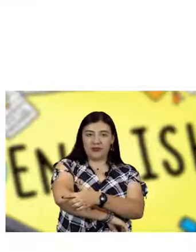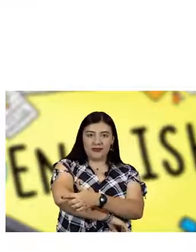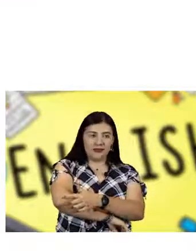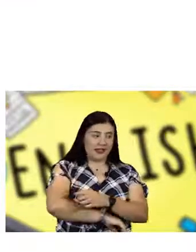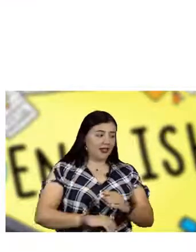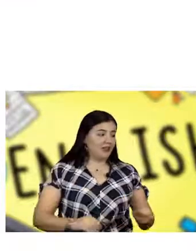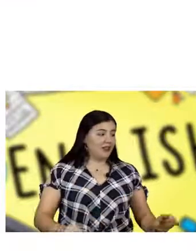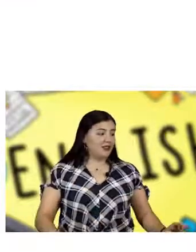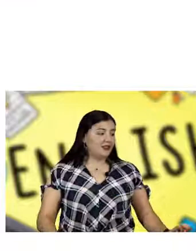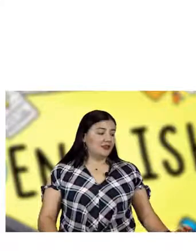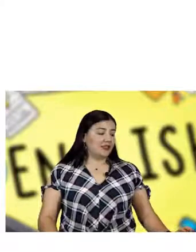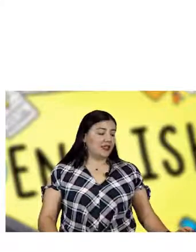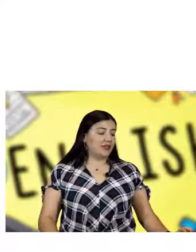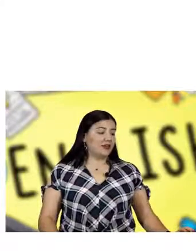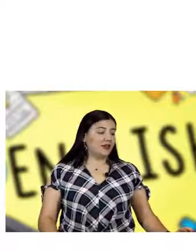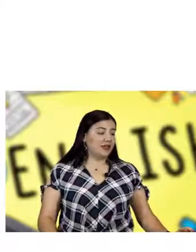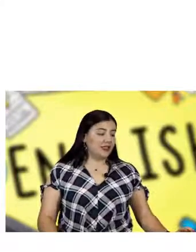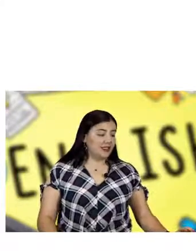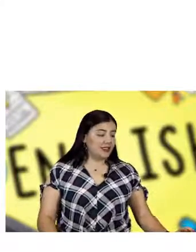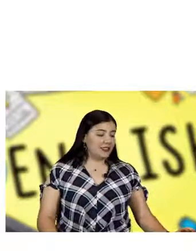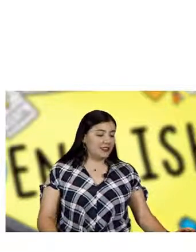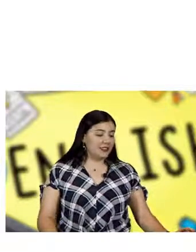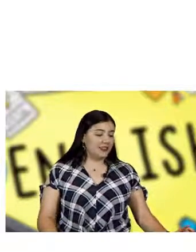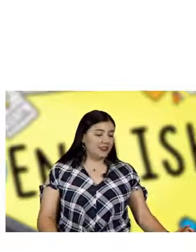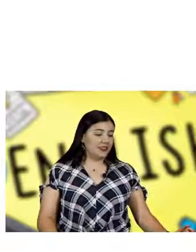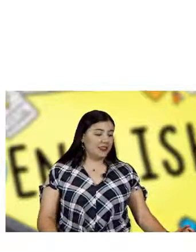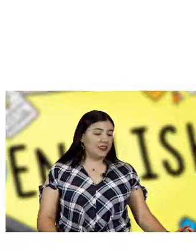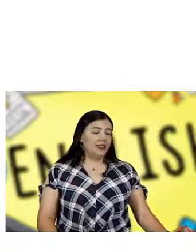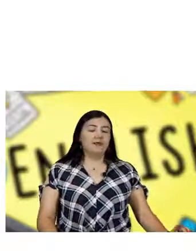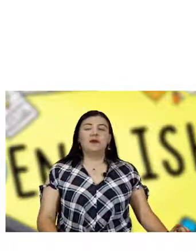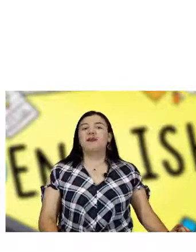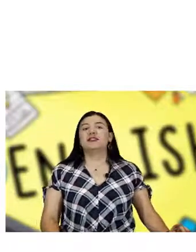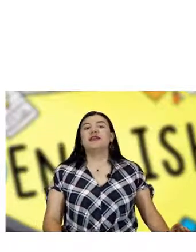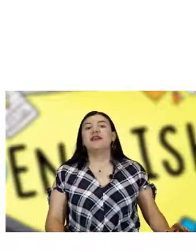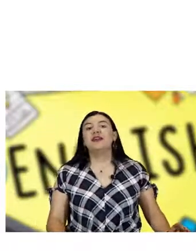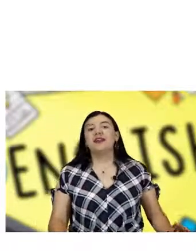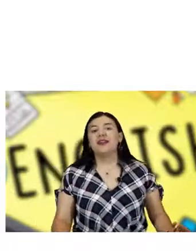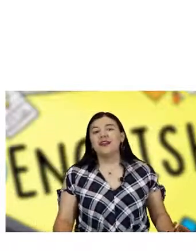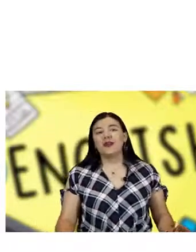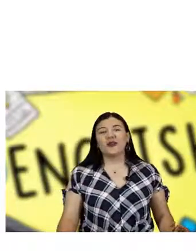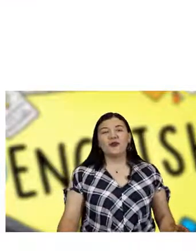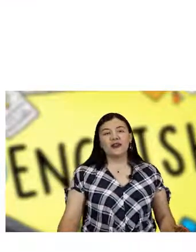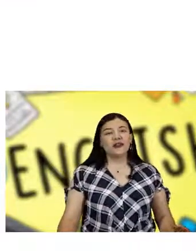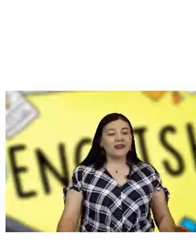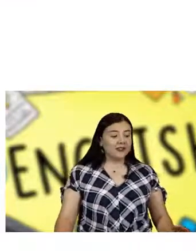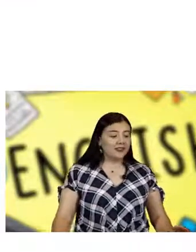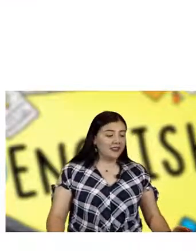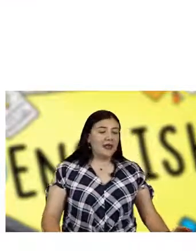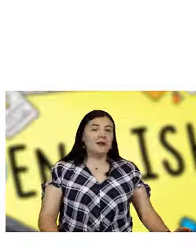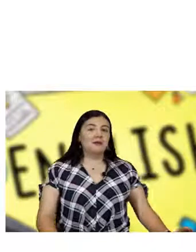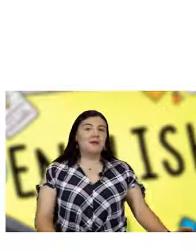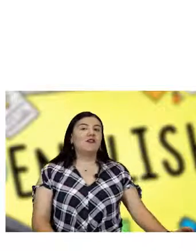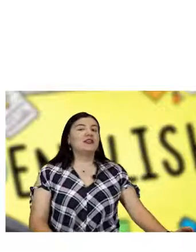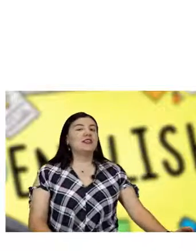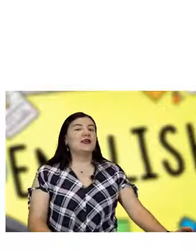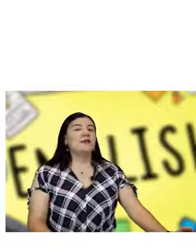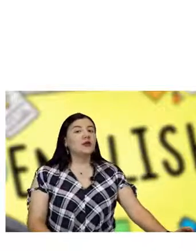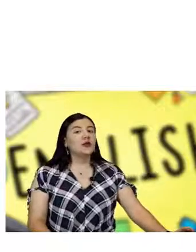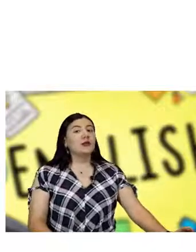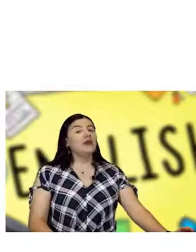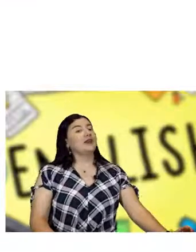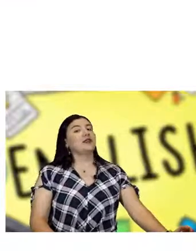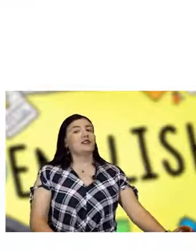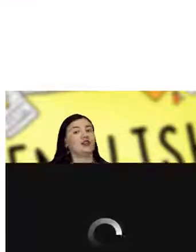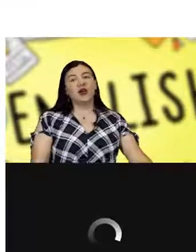this one, yeah? Take a look at this. Vamos a ver, ¿quién lo recuerda? Profe, si